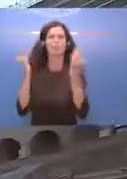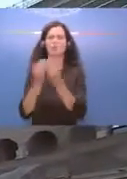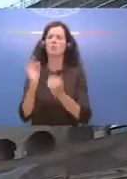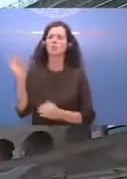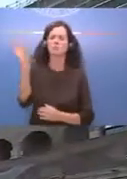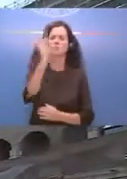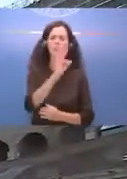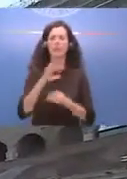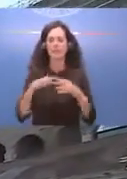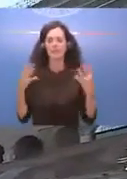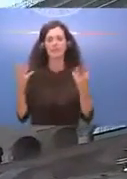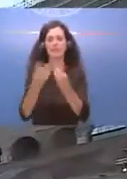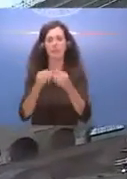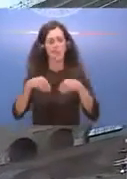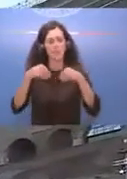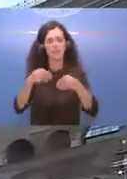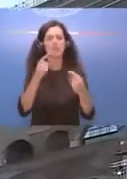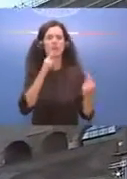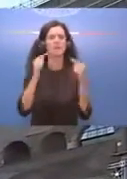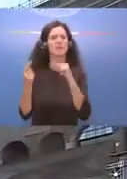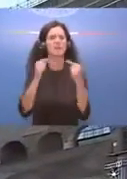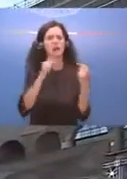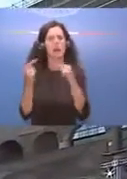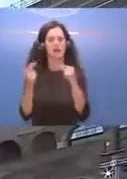in the bank of